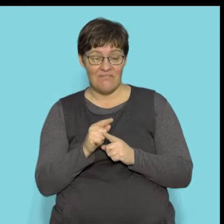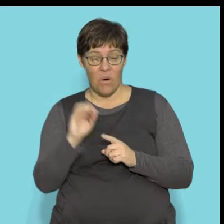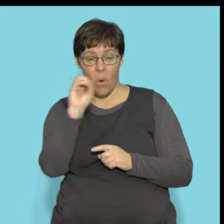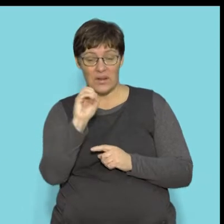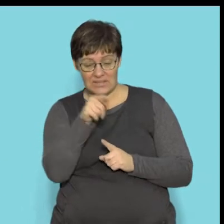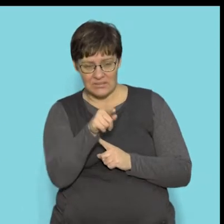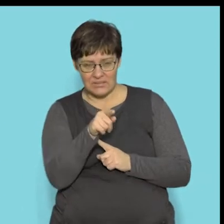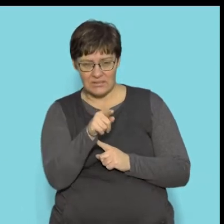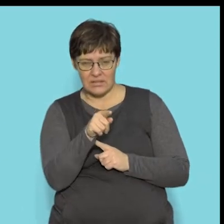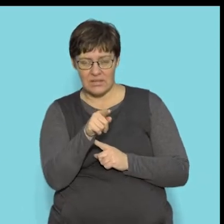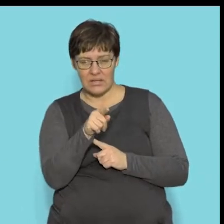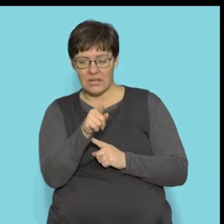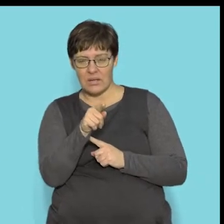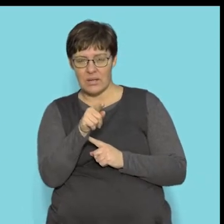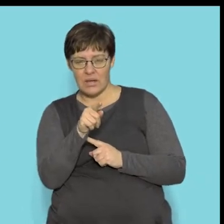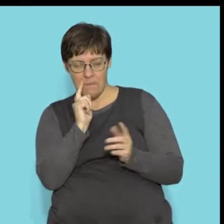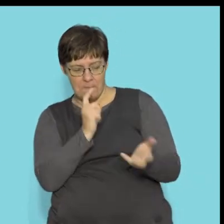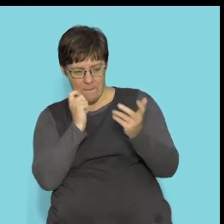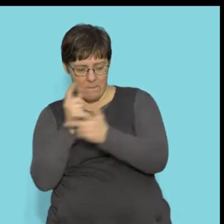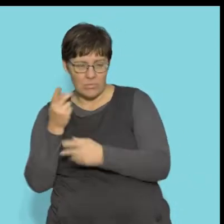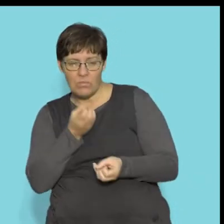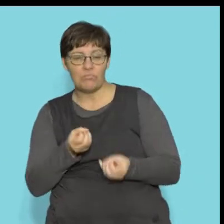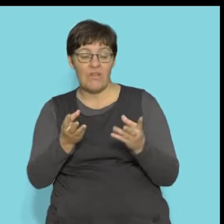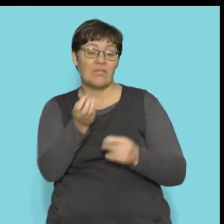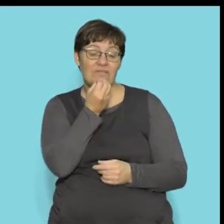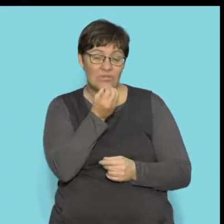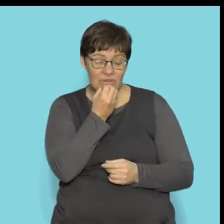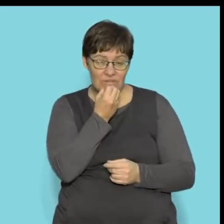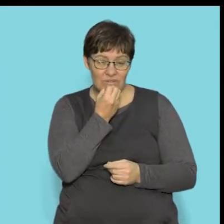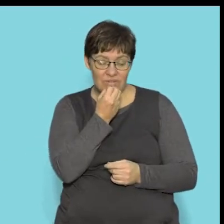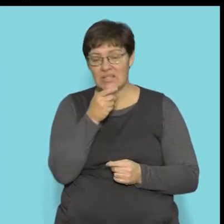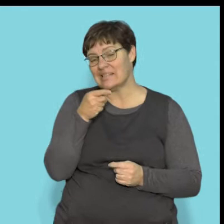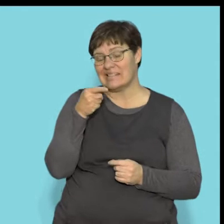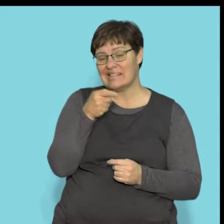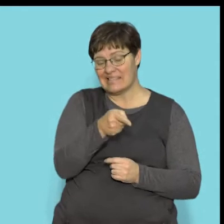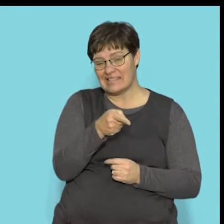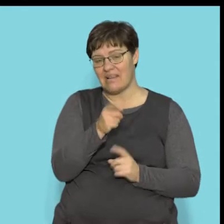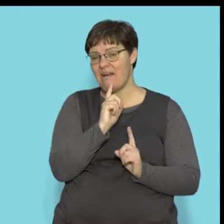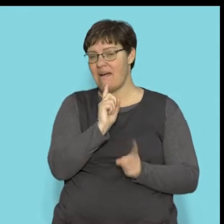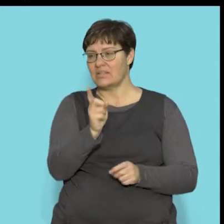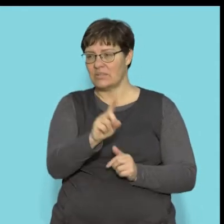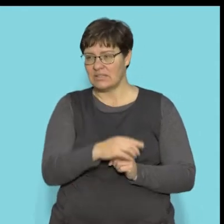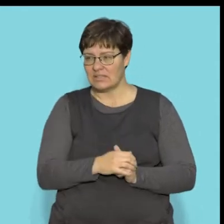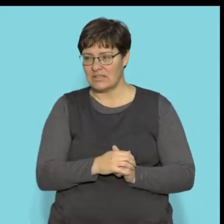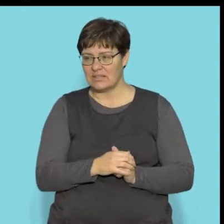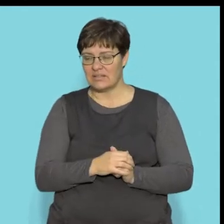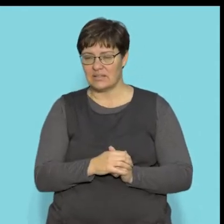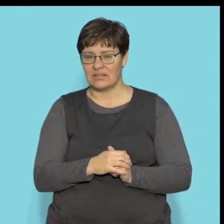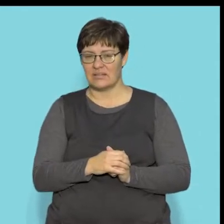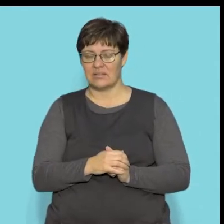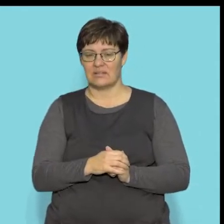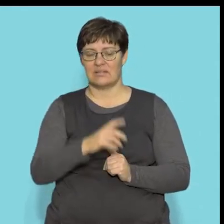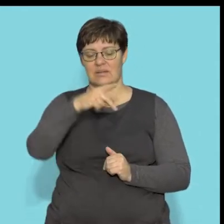When organisms are hunted to provide food, what is that answer?